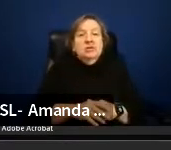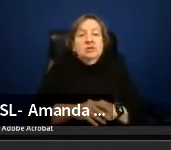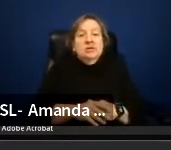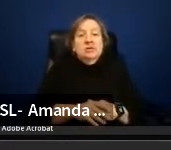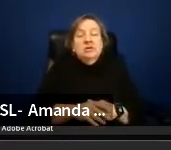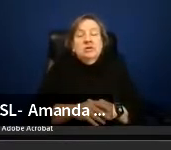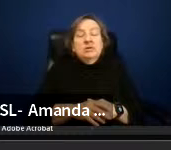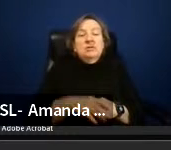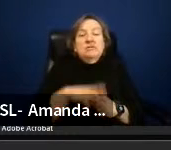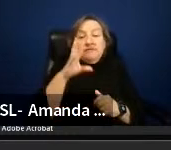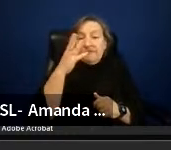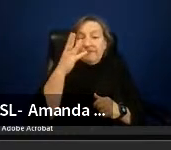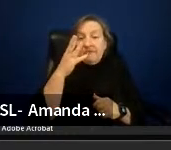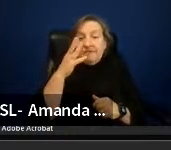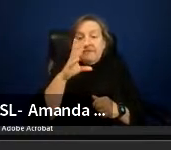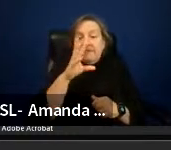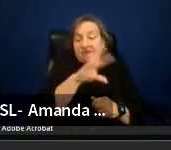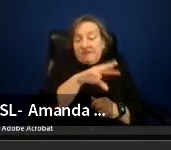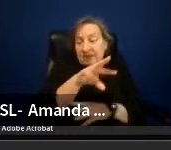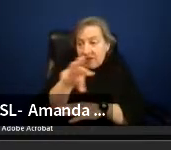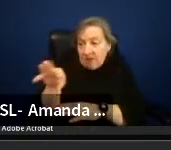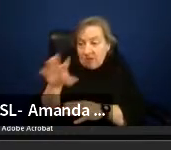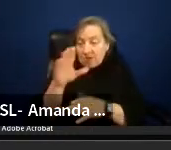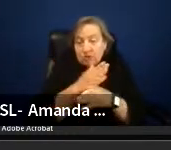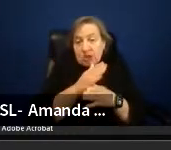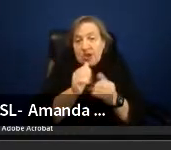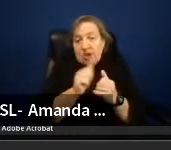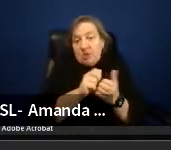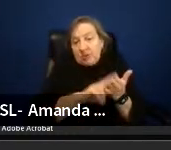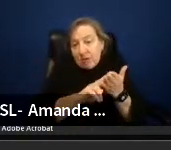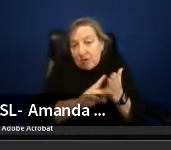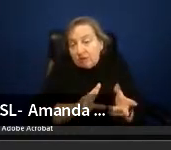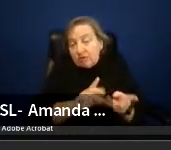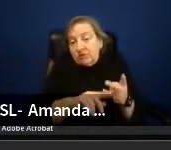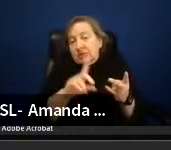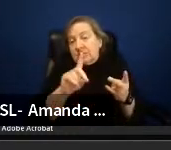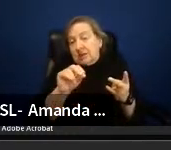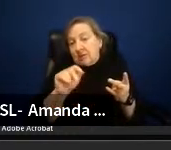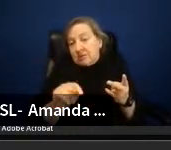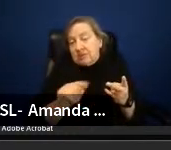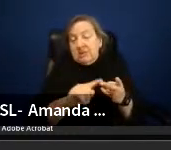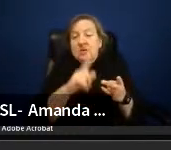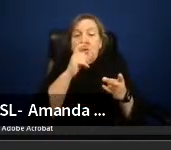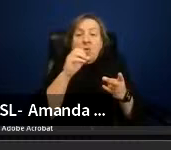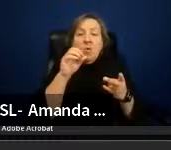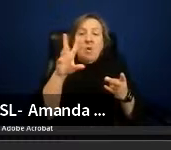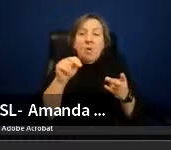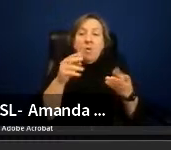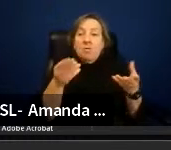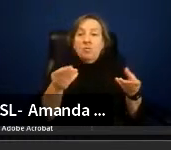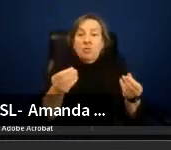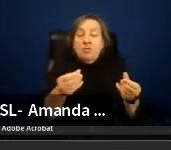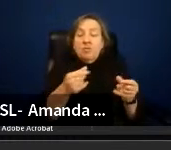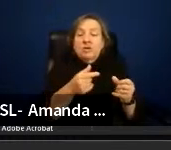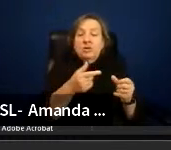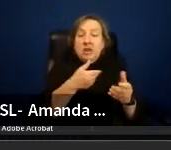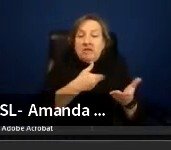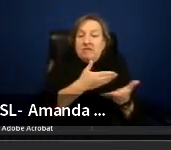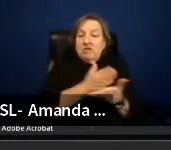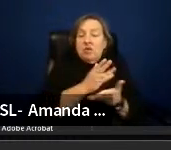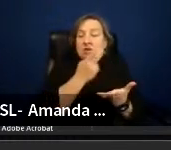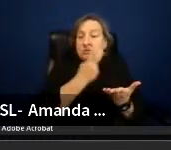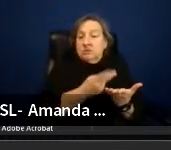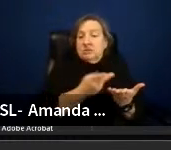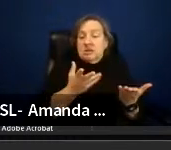get shared between the contractor and the DOT. And the property owner has a right to see exactly what has